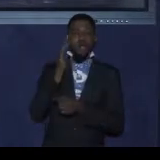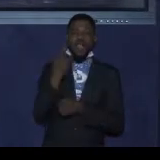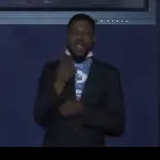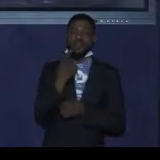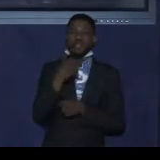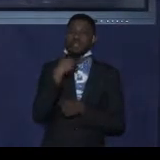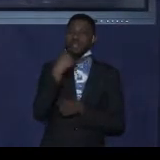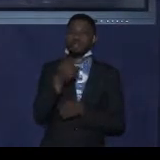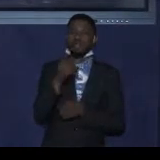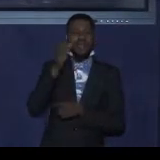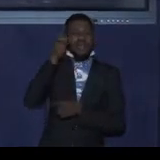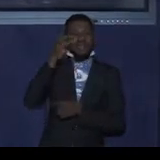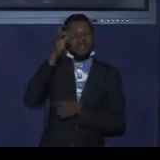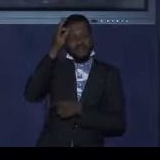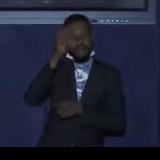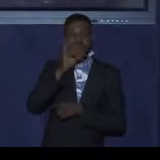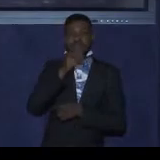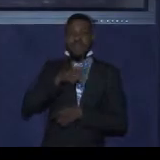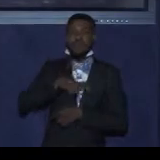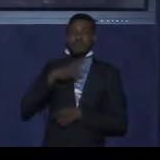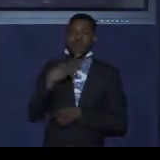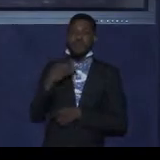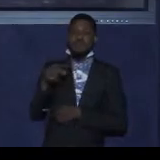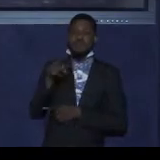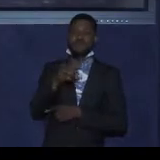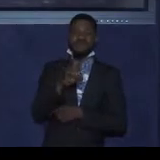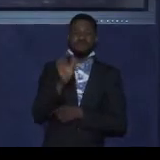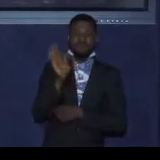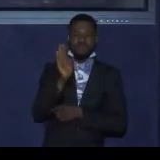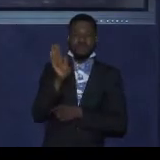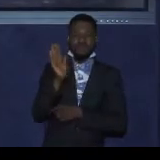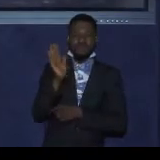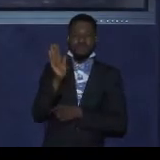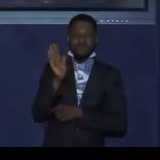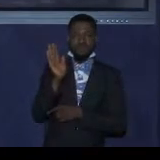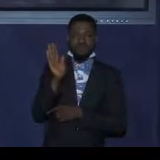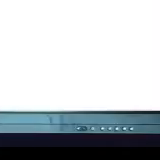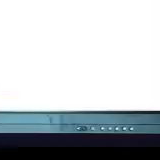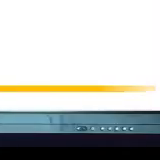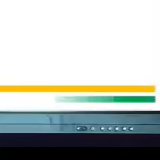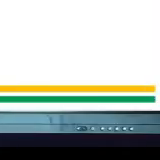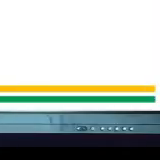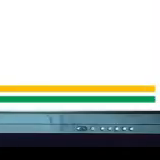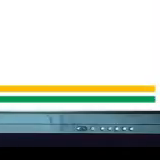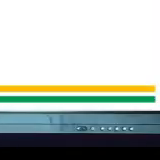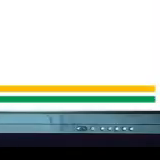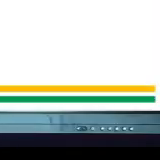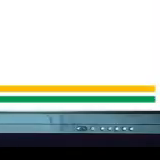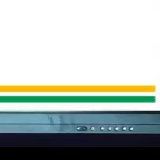I will always tell you, Auntie Fumi is proud of you. Bye.